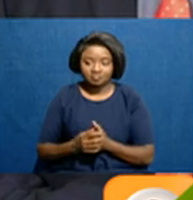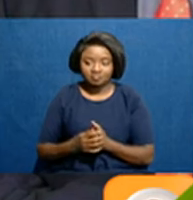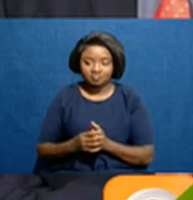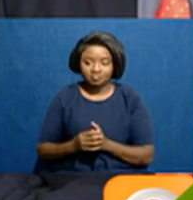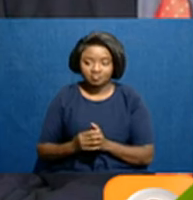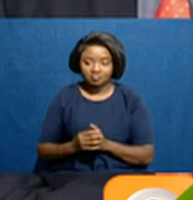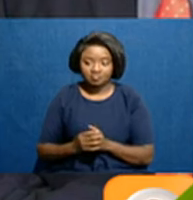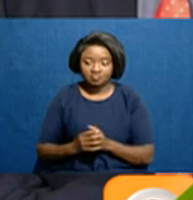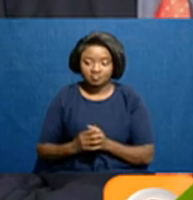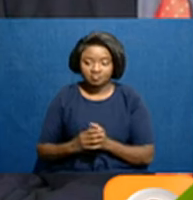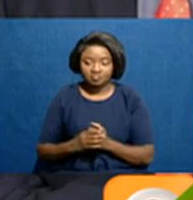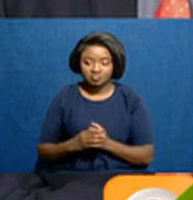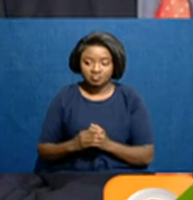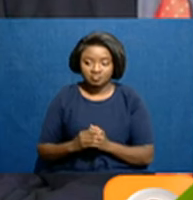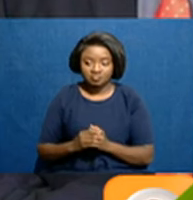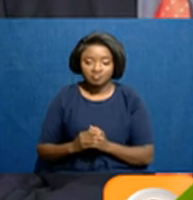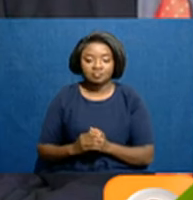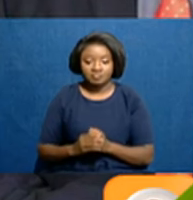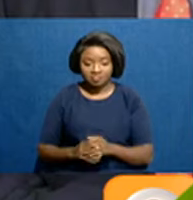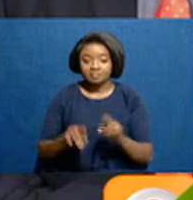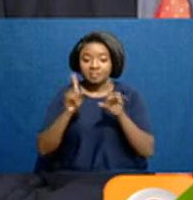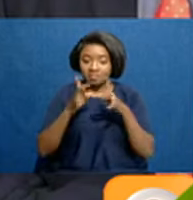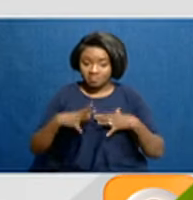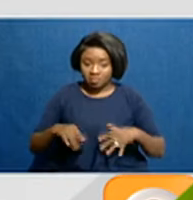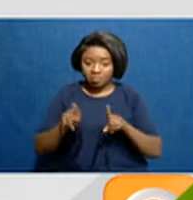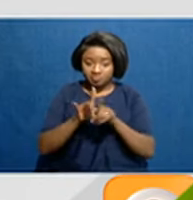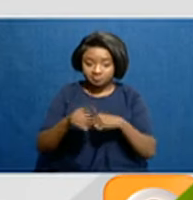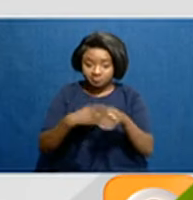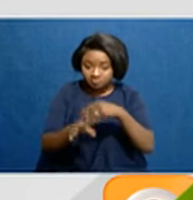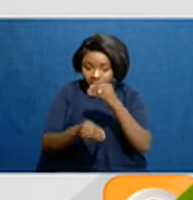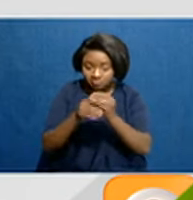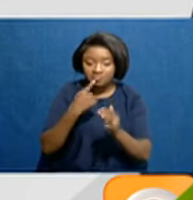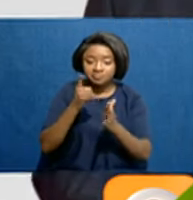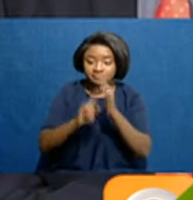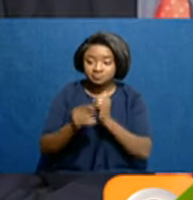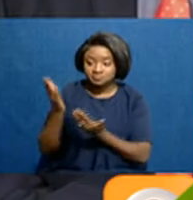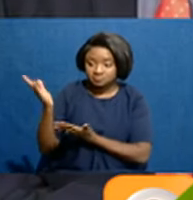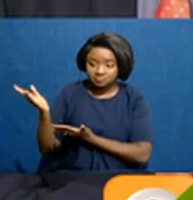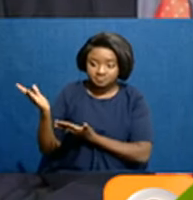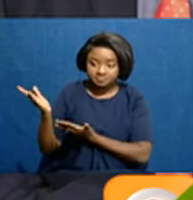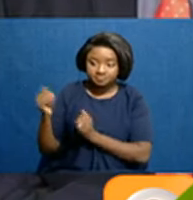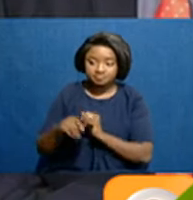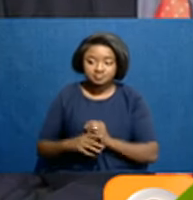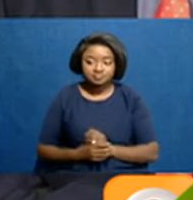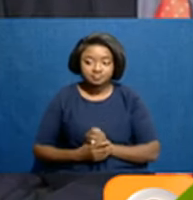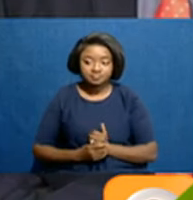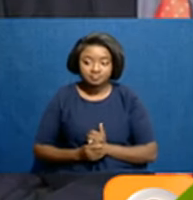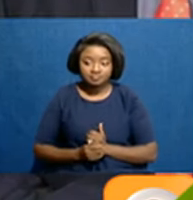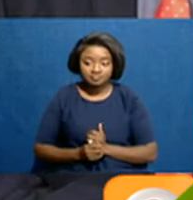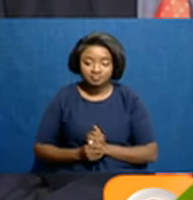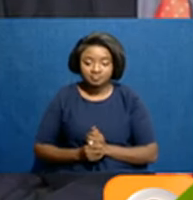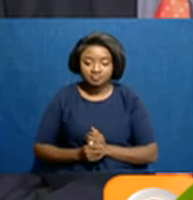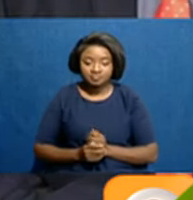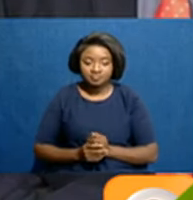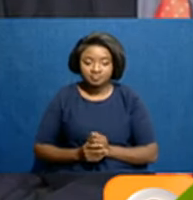communist ideologies. The petitioners further argue that the act is blind to the fact that employers